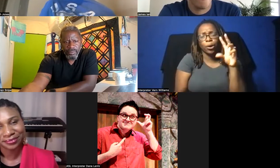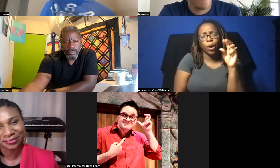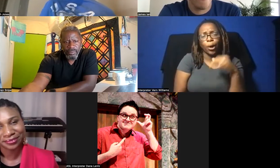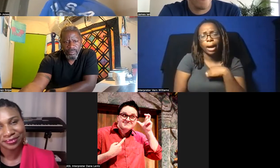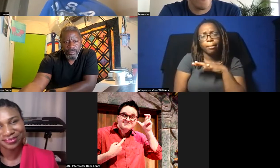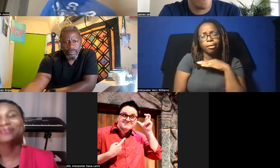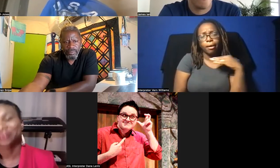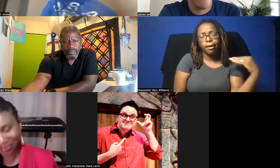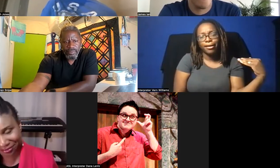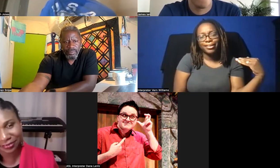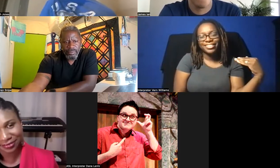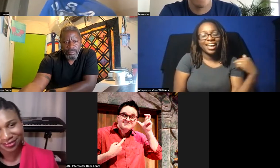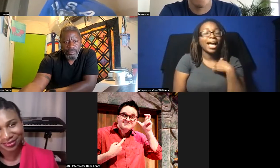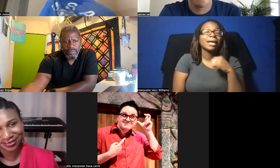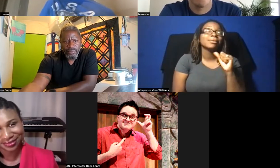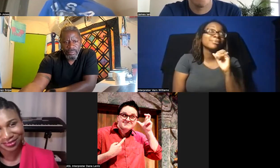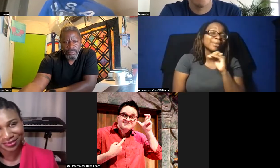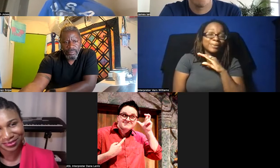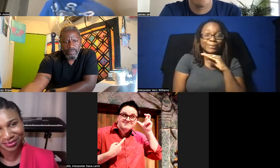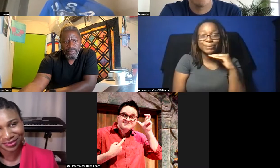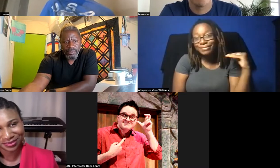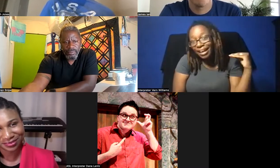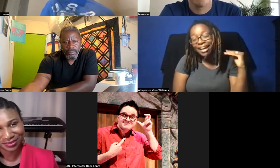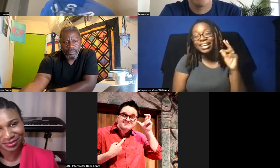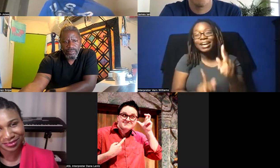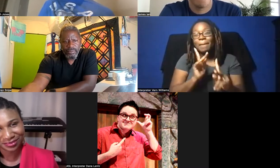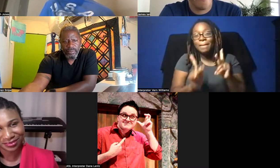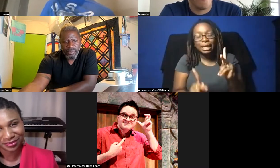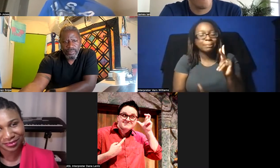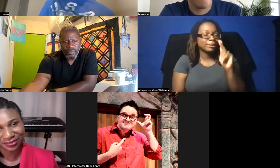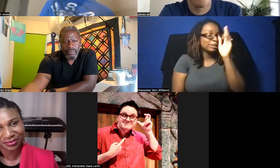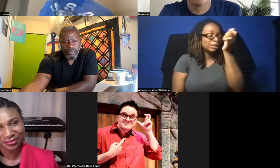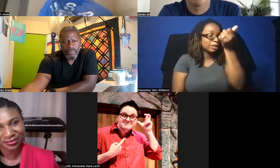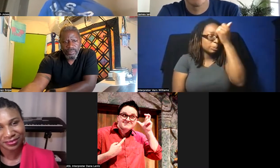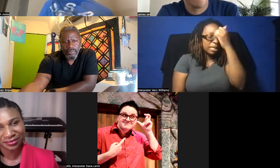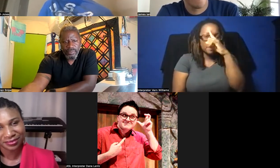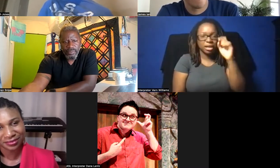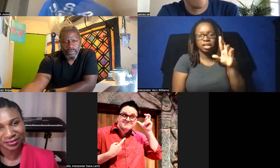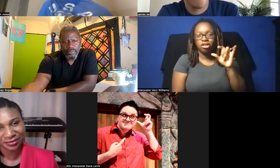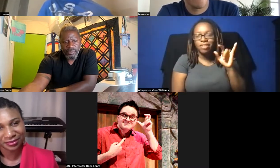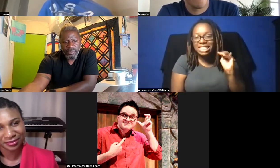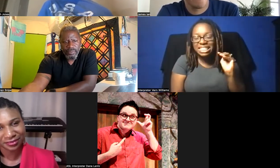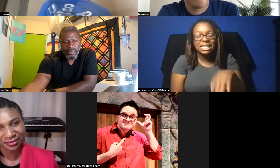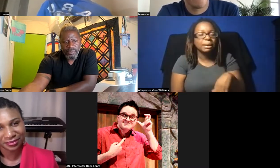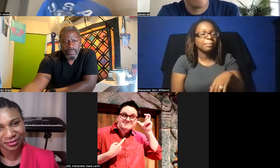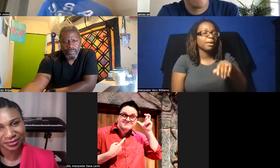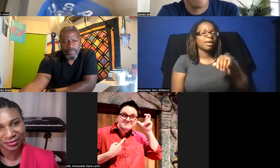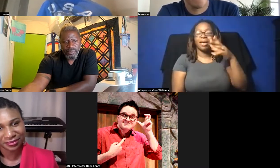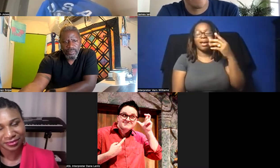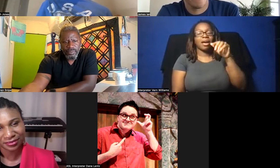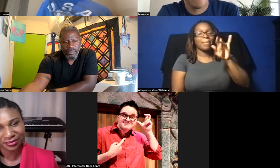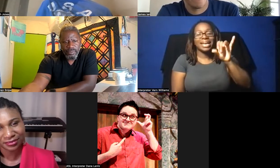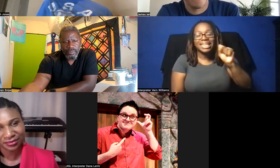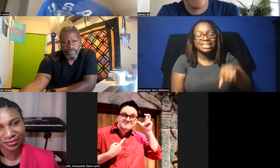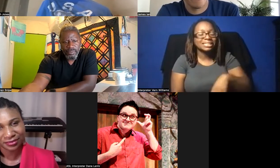tired. I'm so tired. I'm so tired of people's stupidity because racism, bias, ableism, sexism,